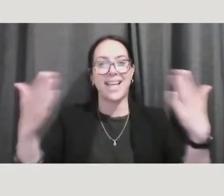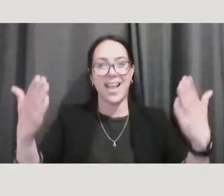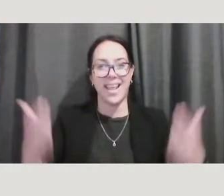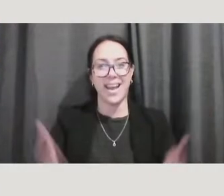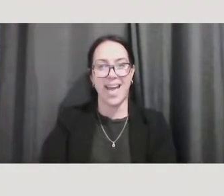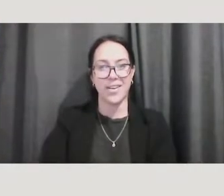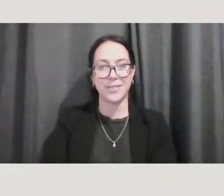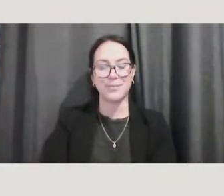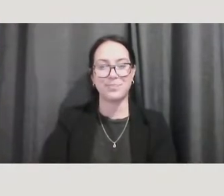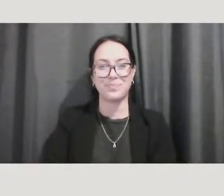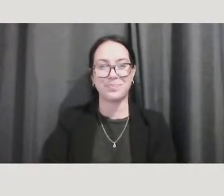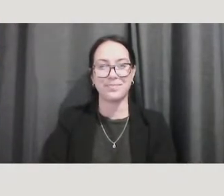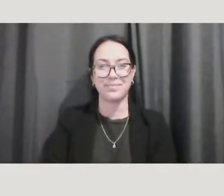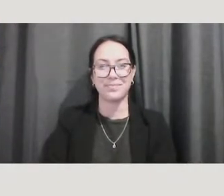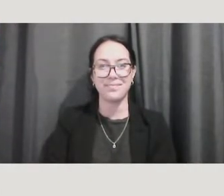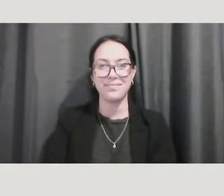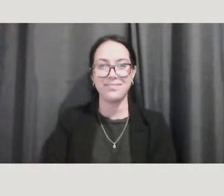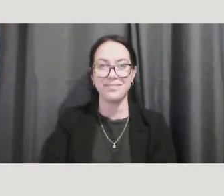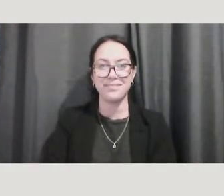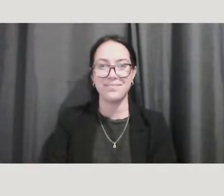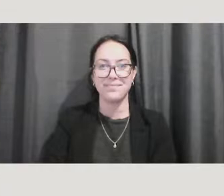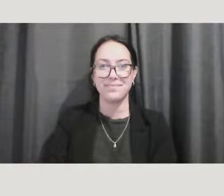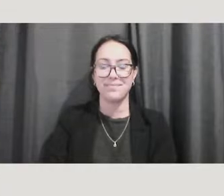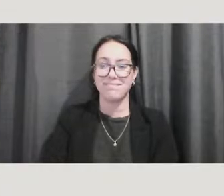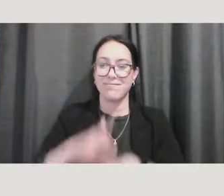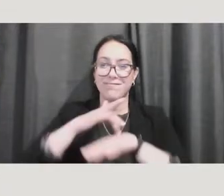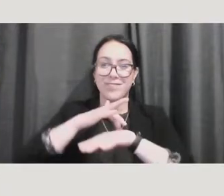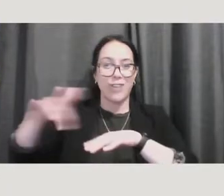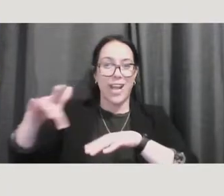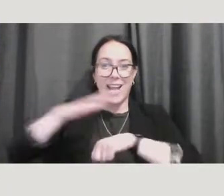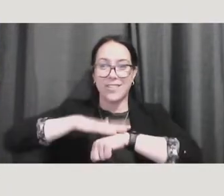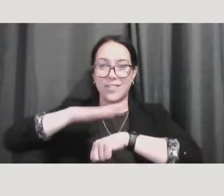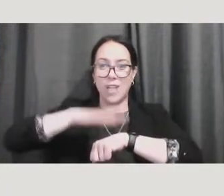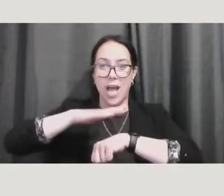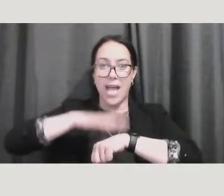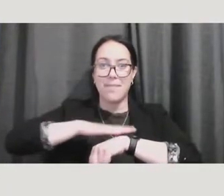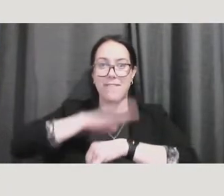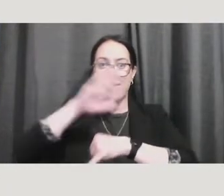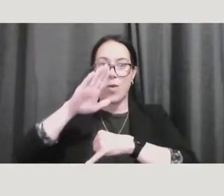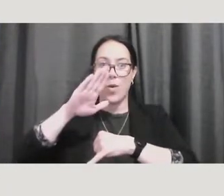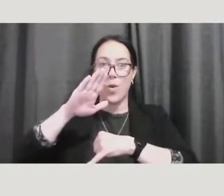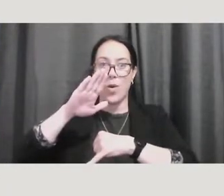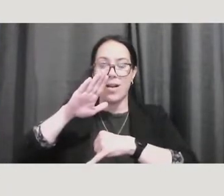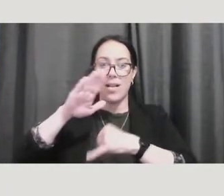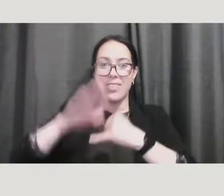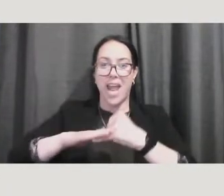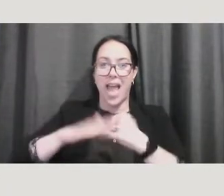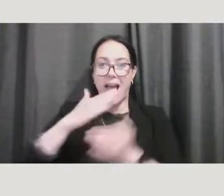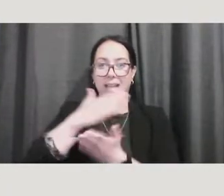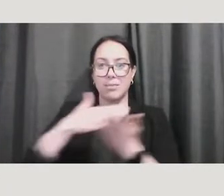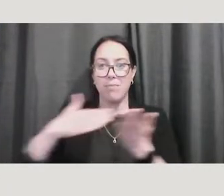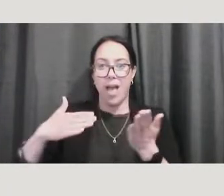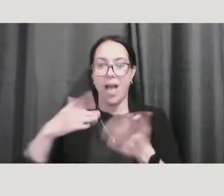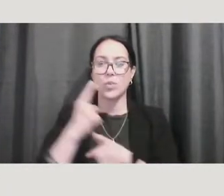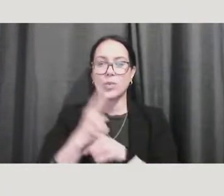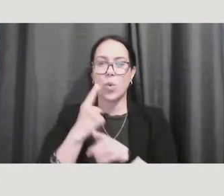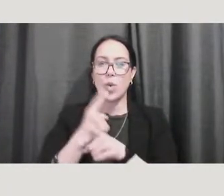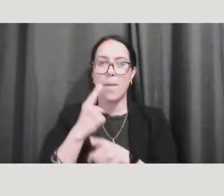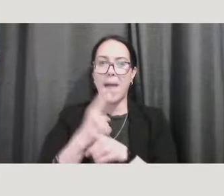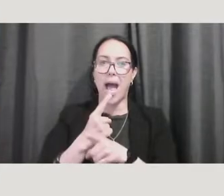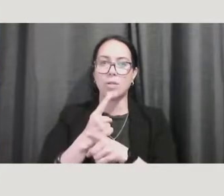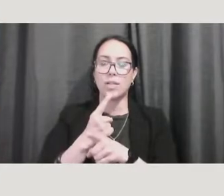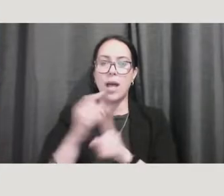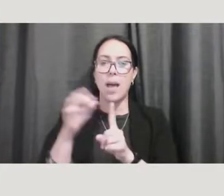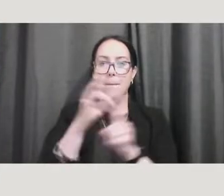you know um it looks like we won't have time for that last pass or that second pass we'll be going to talk about um the impact